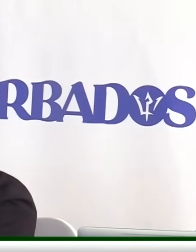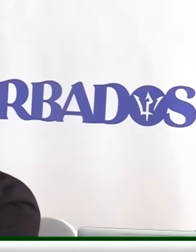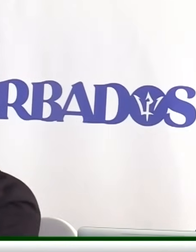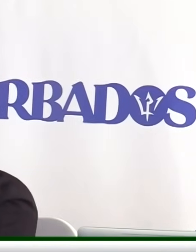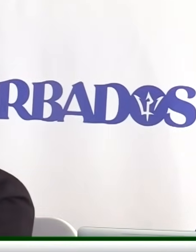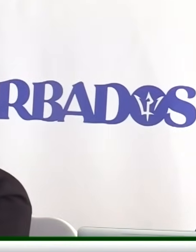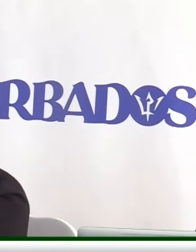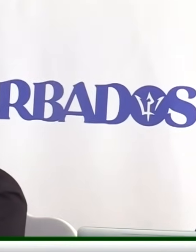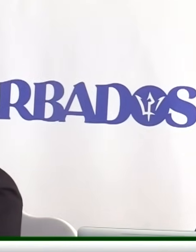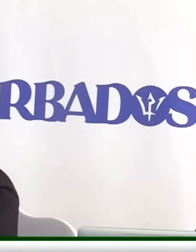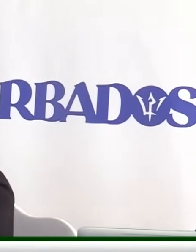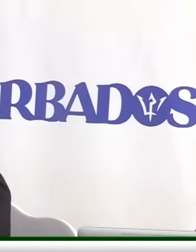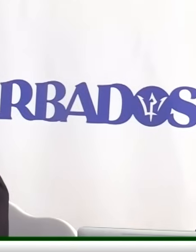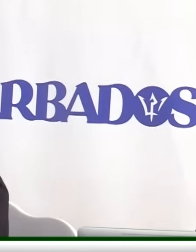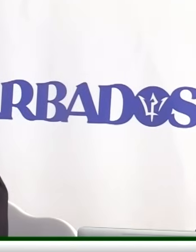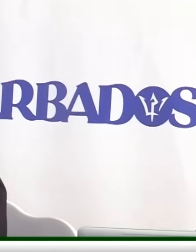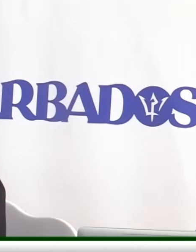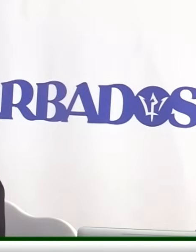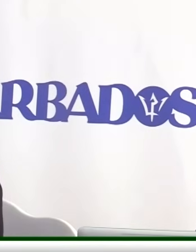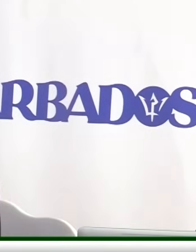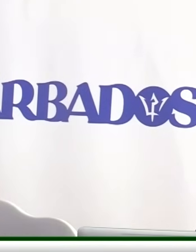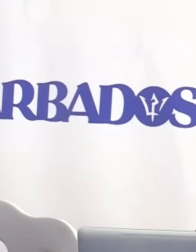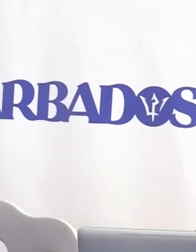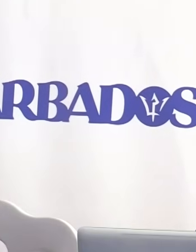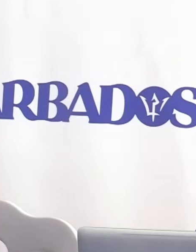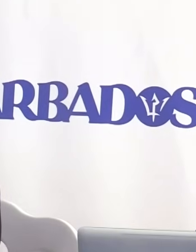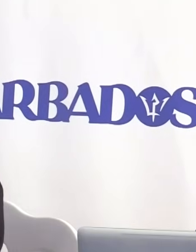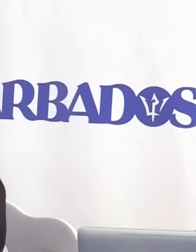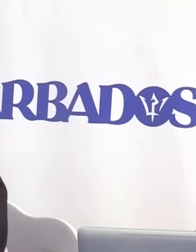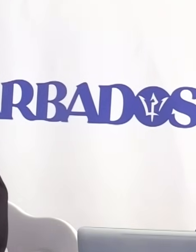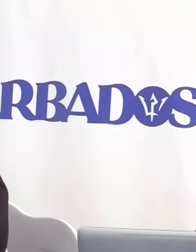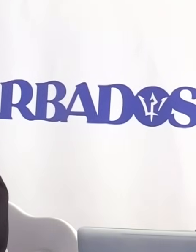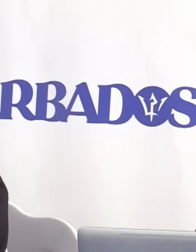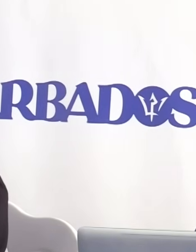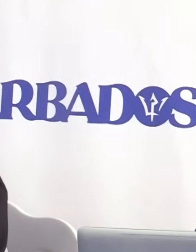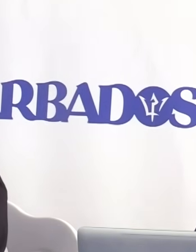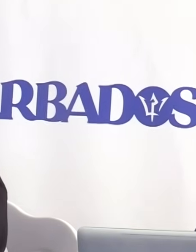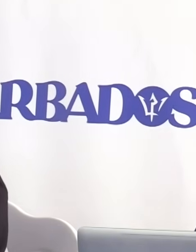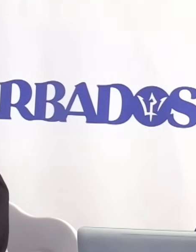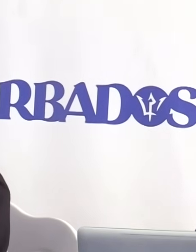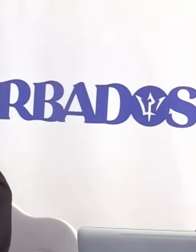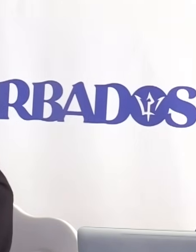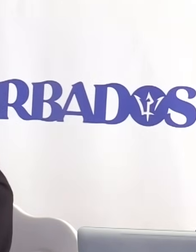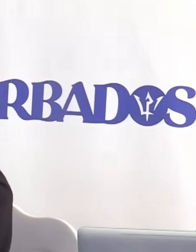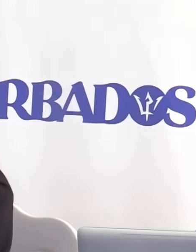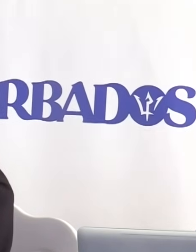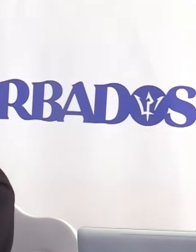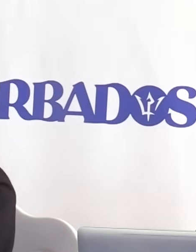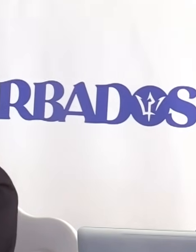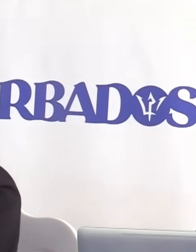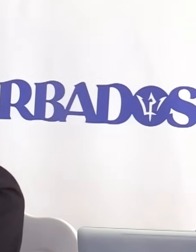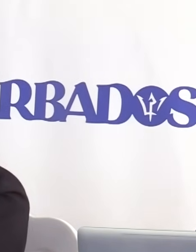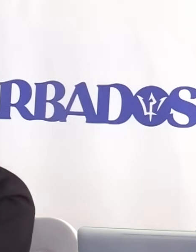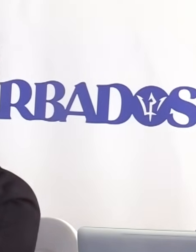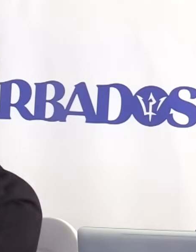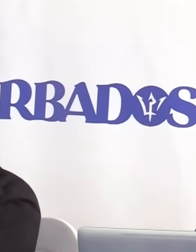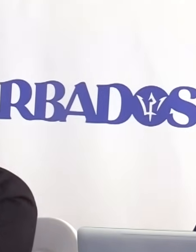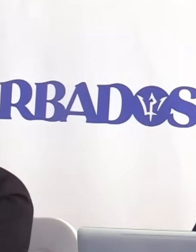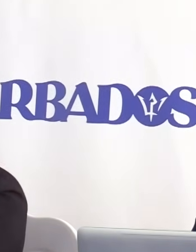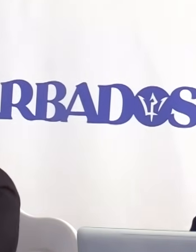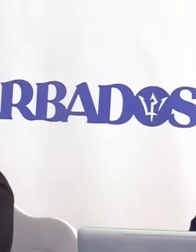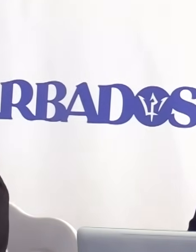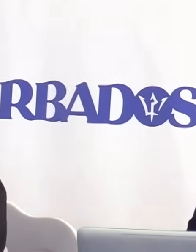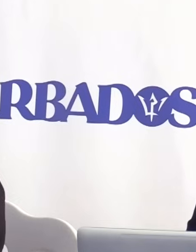decision-making, and the ability to be agile. We continue to enjoy an excellent collaboration that drives our focus on community